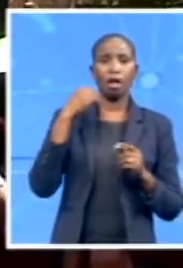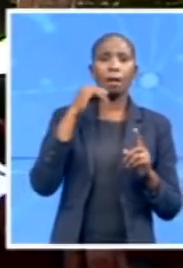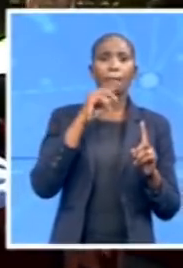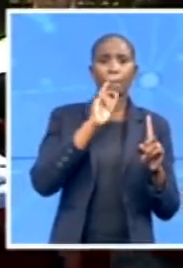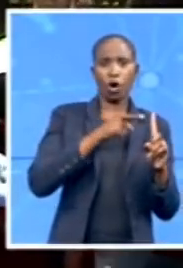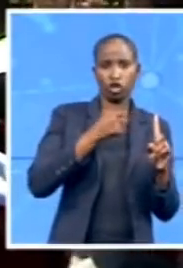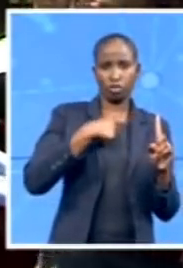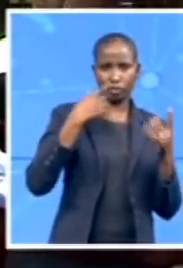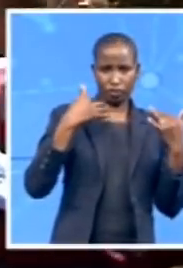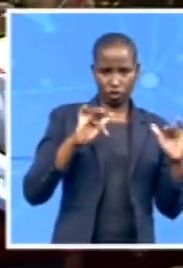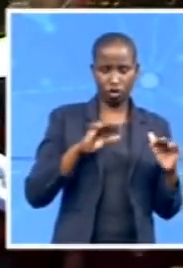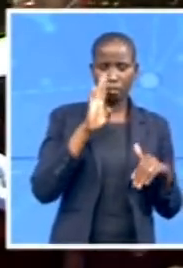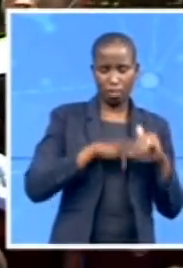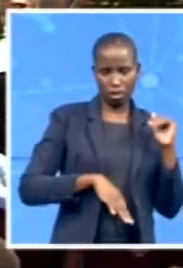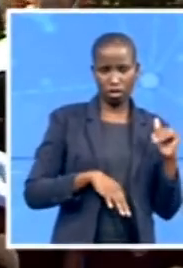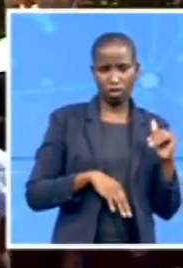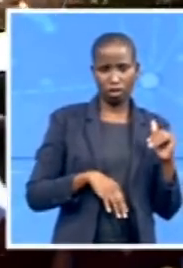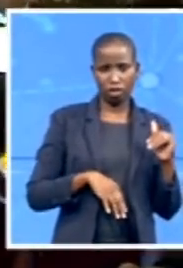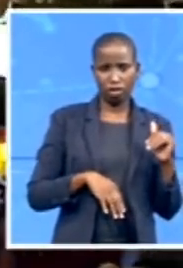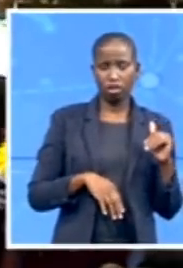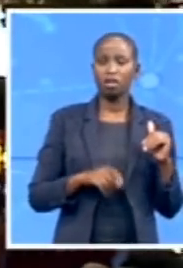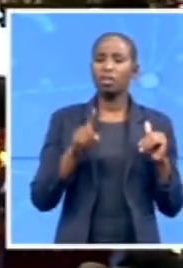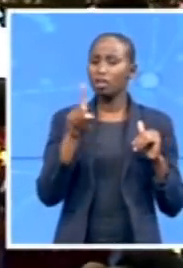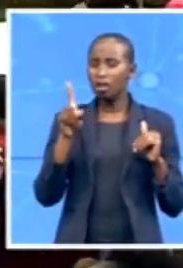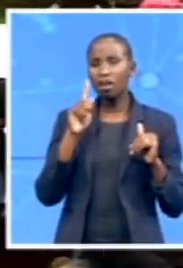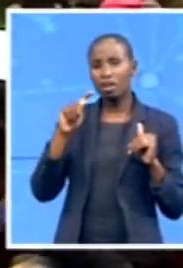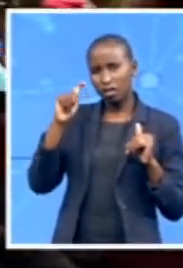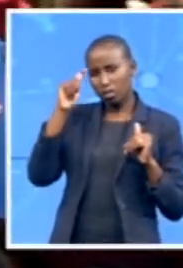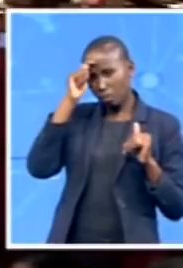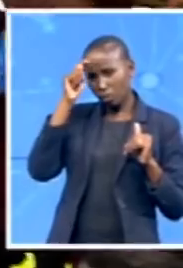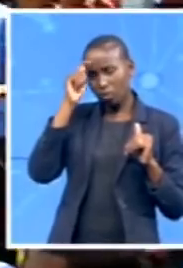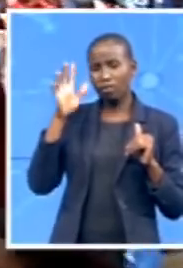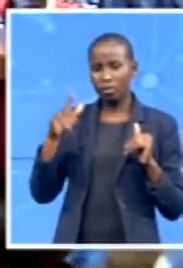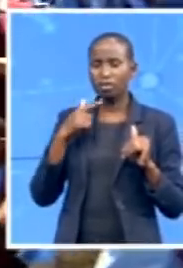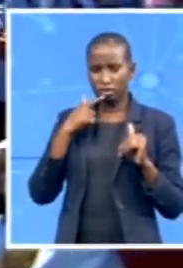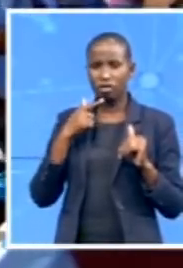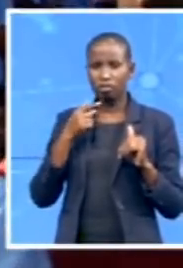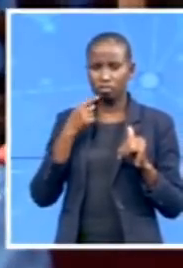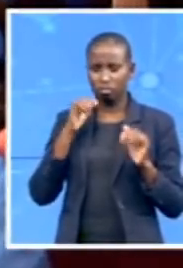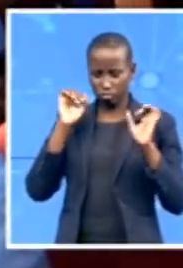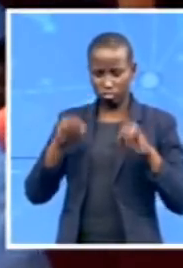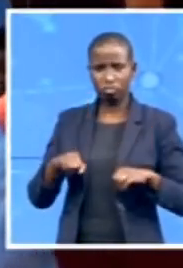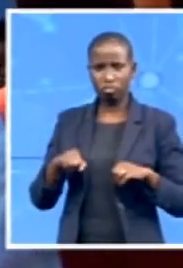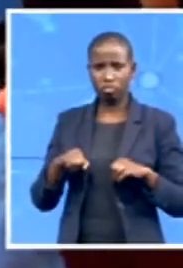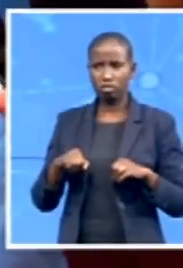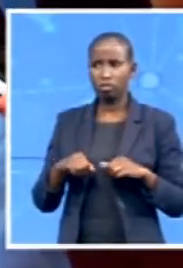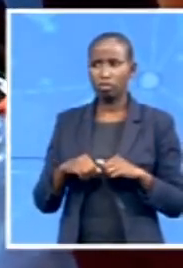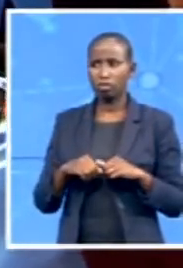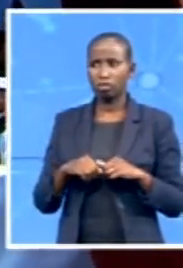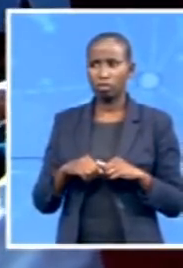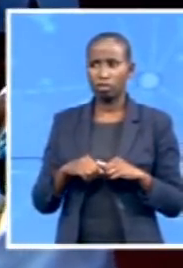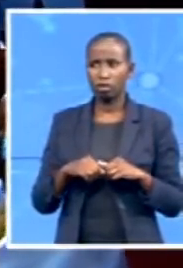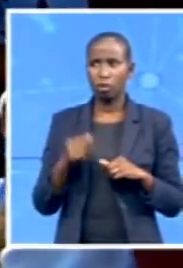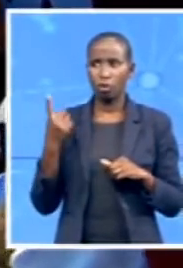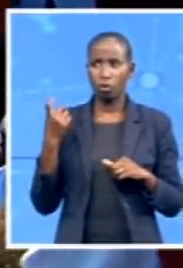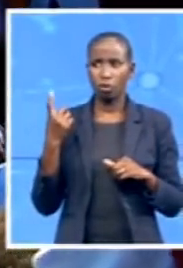of those boys confessing that they started it. They hoed the eerste club, and there's one where one of them is calling us the kafirs, saying that we're